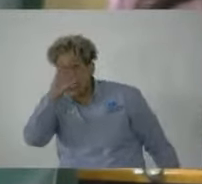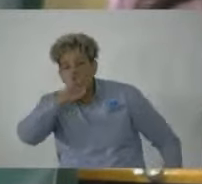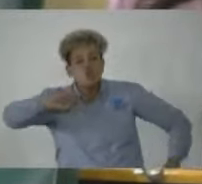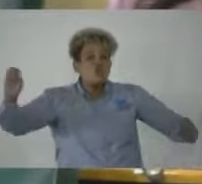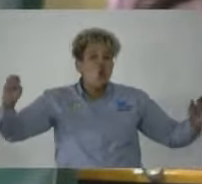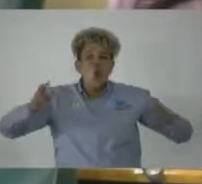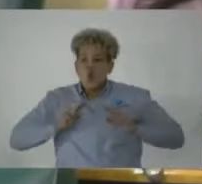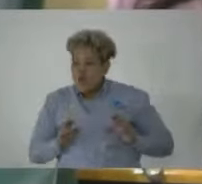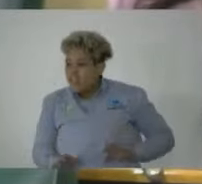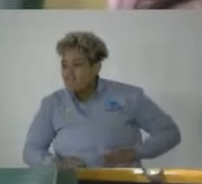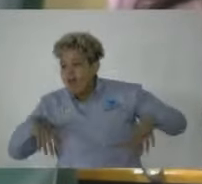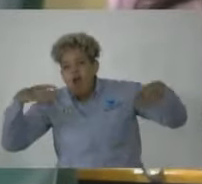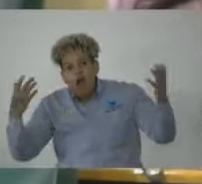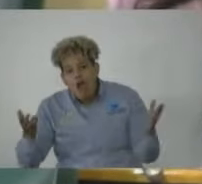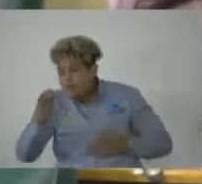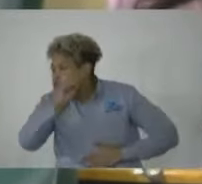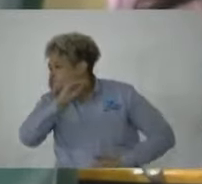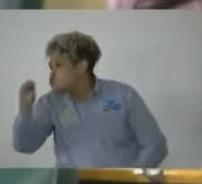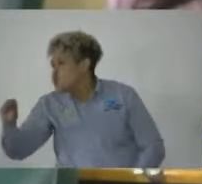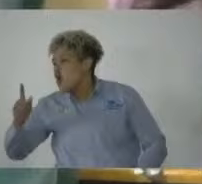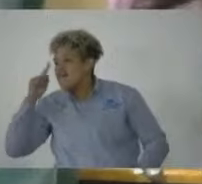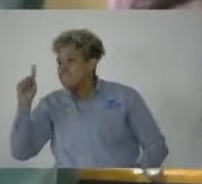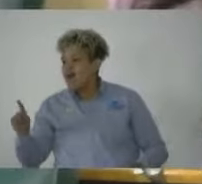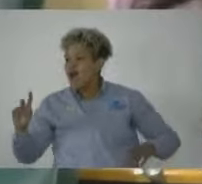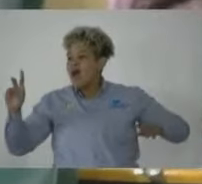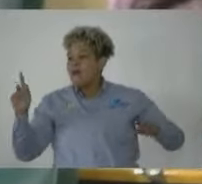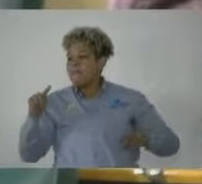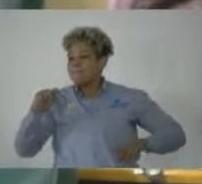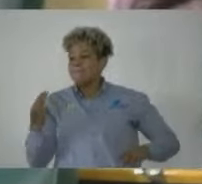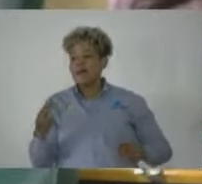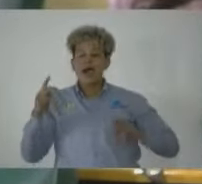uniform, no nothing for the path people,